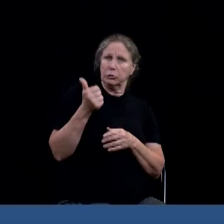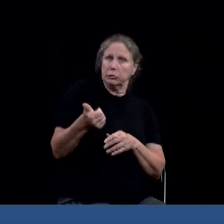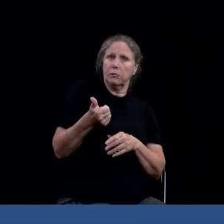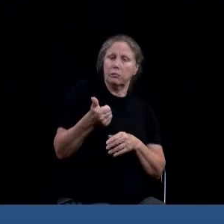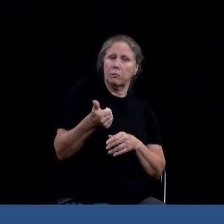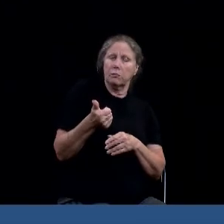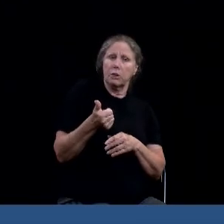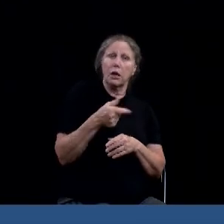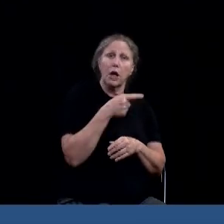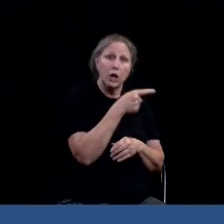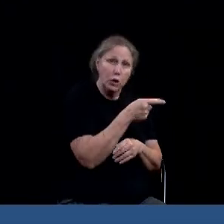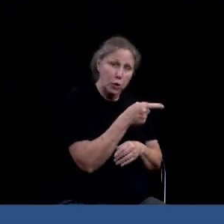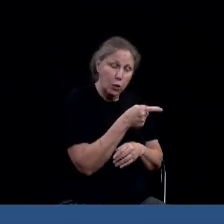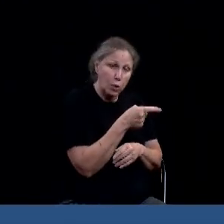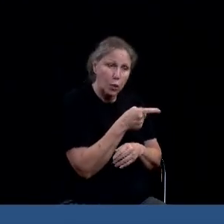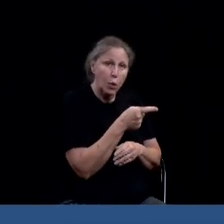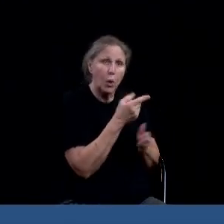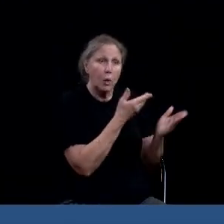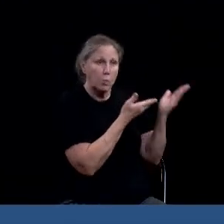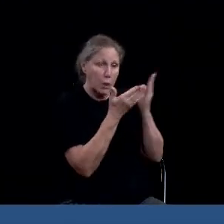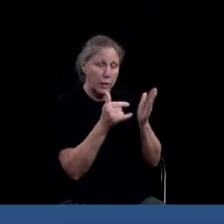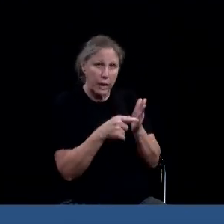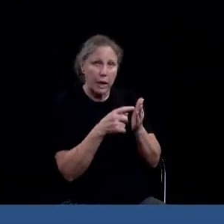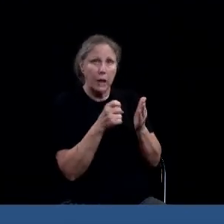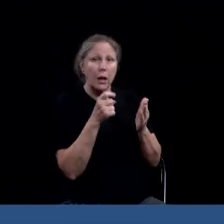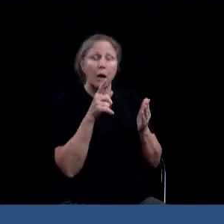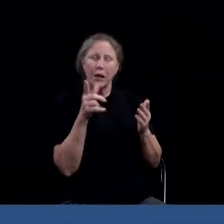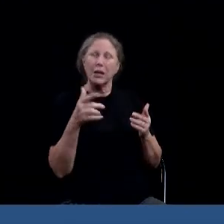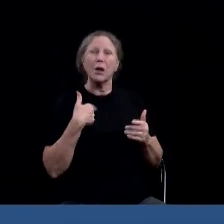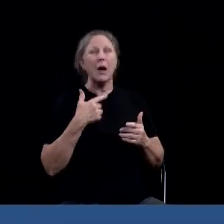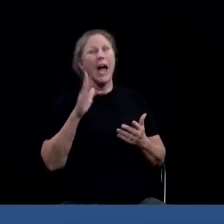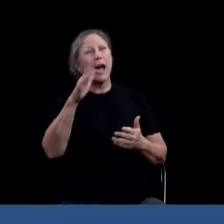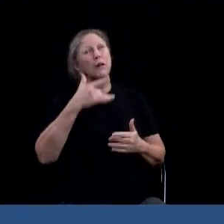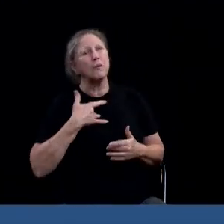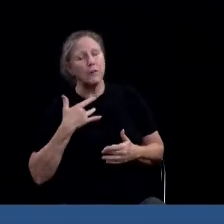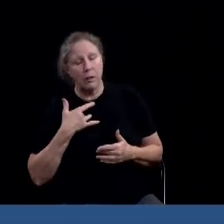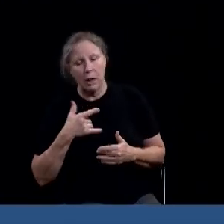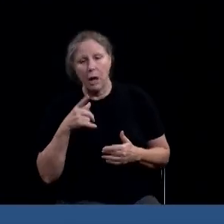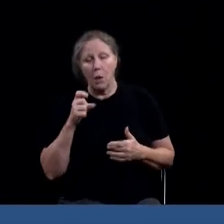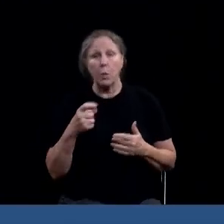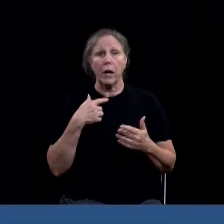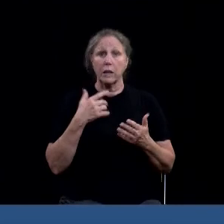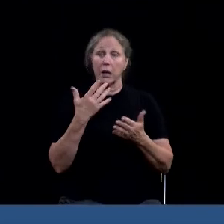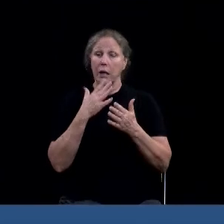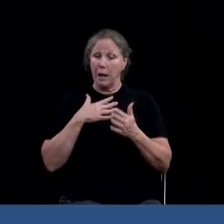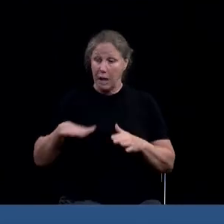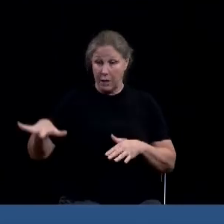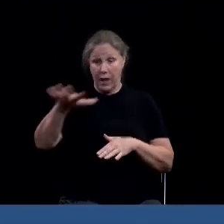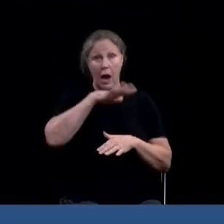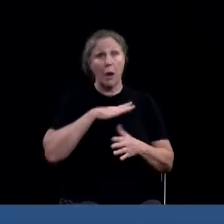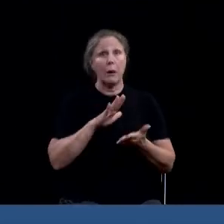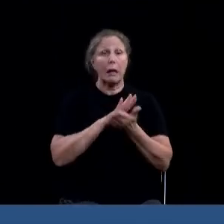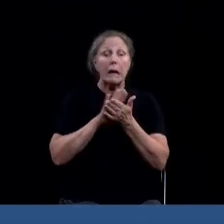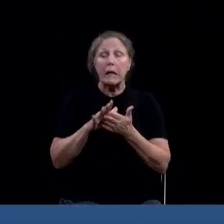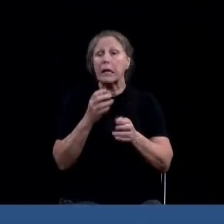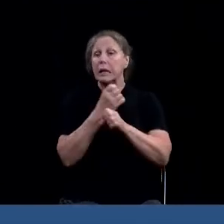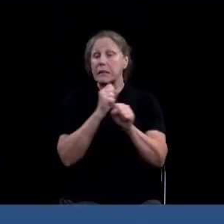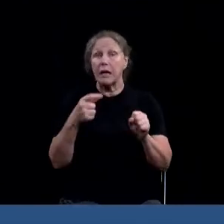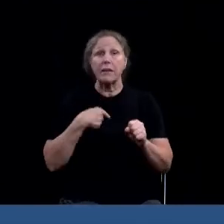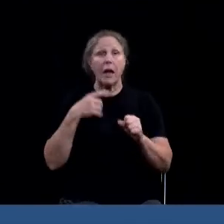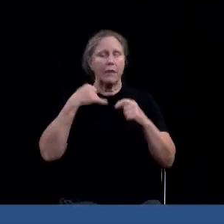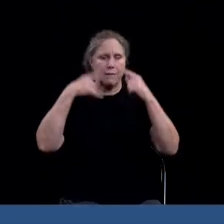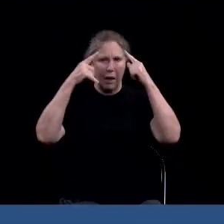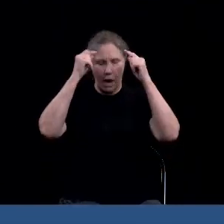when having a clean, safe, and nice place to live isn't number one on your priority list, and you're able to become